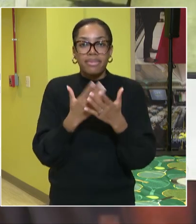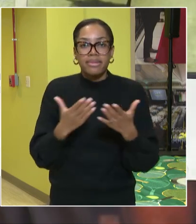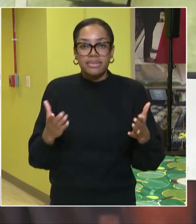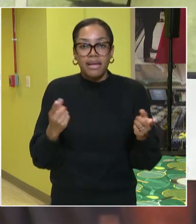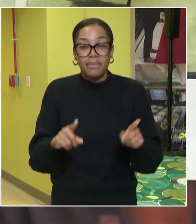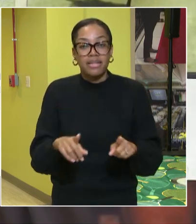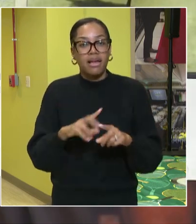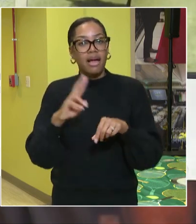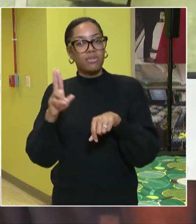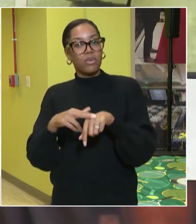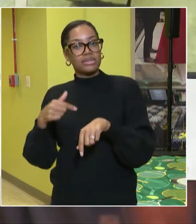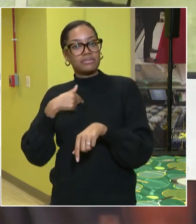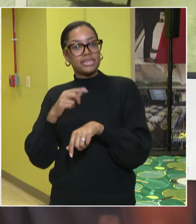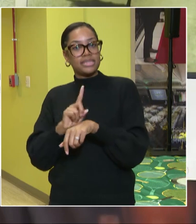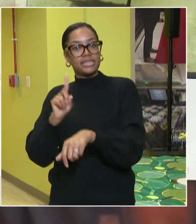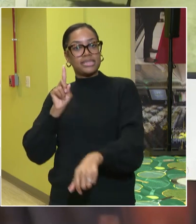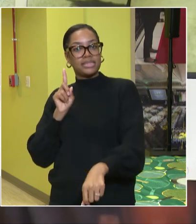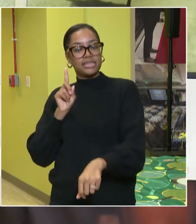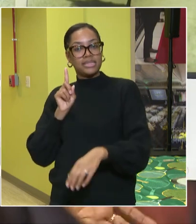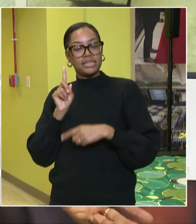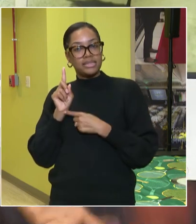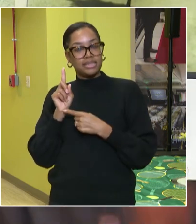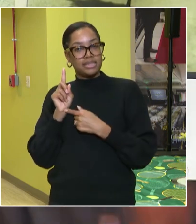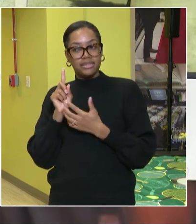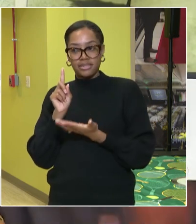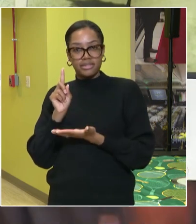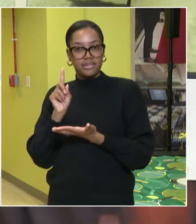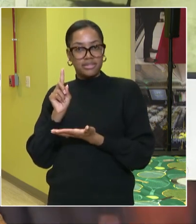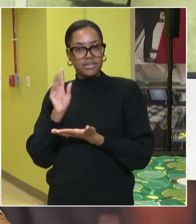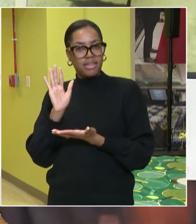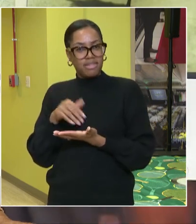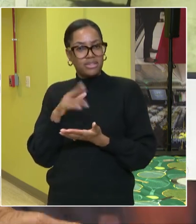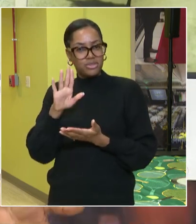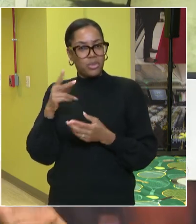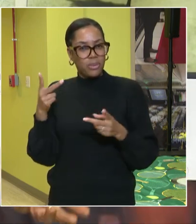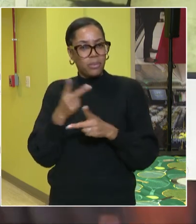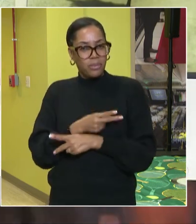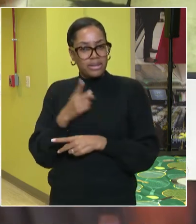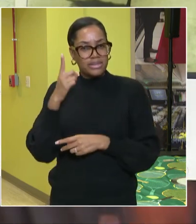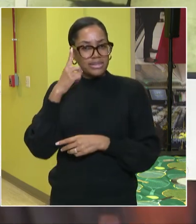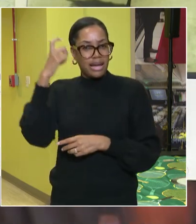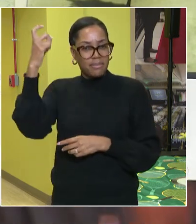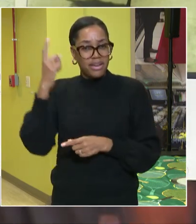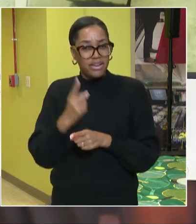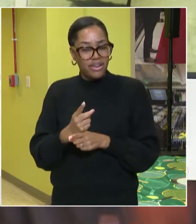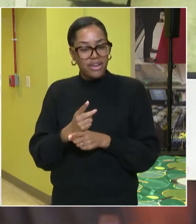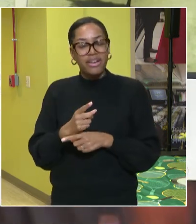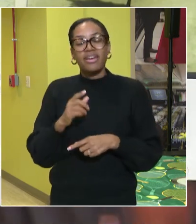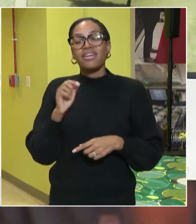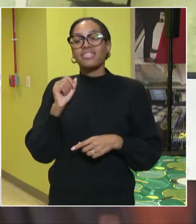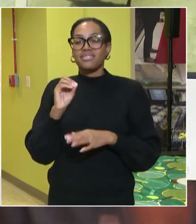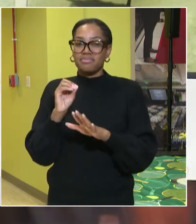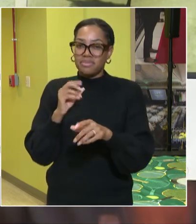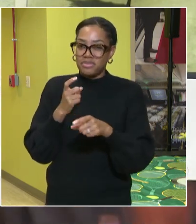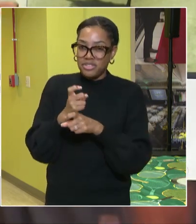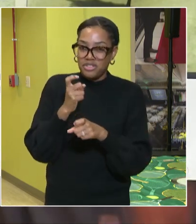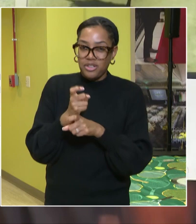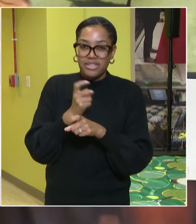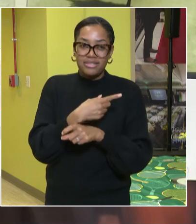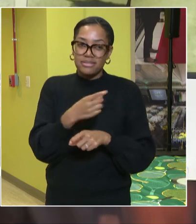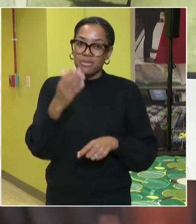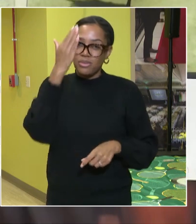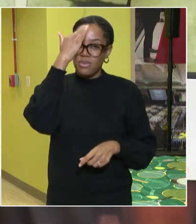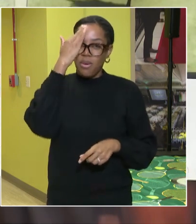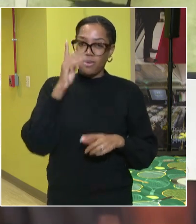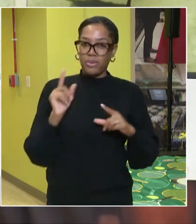me. So, that's almost your worst nightmare. And so I want to, well, I'm just being honest. You all say